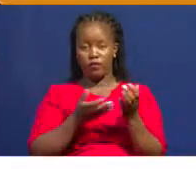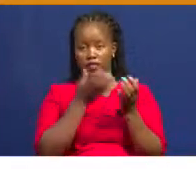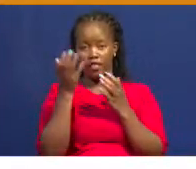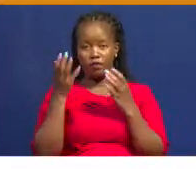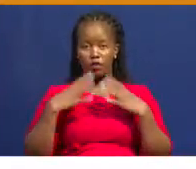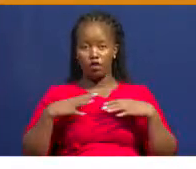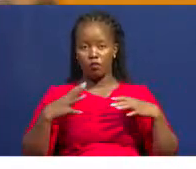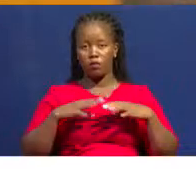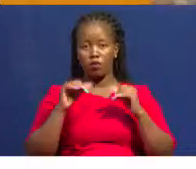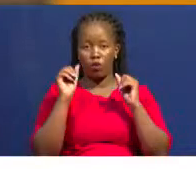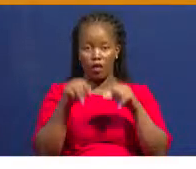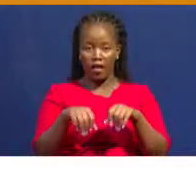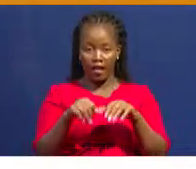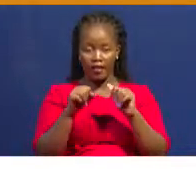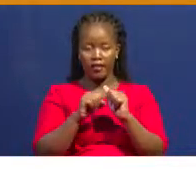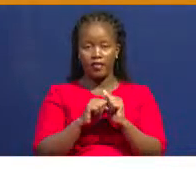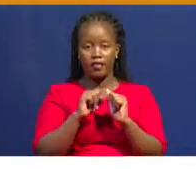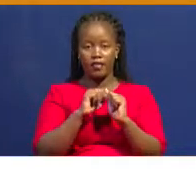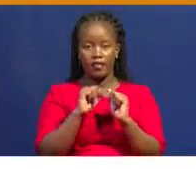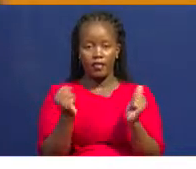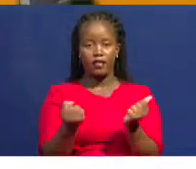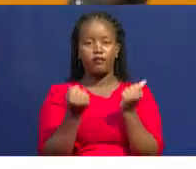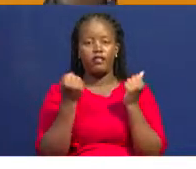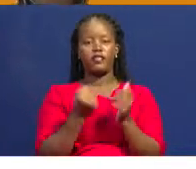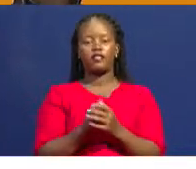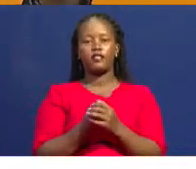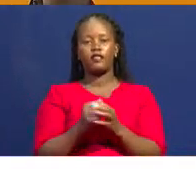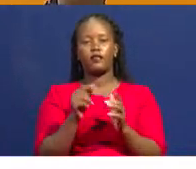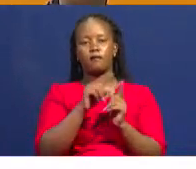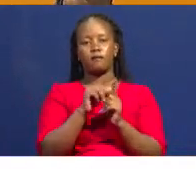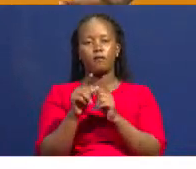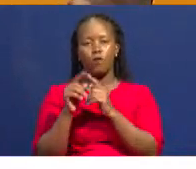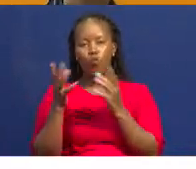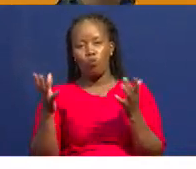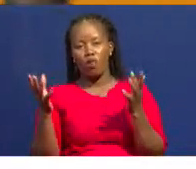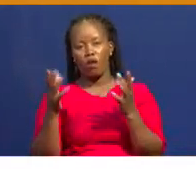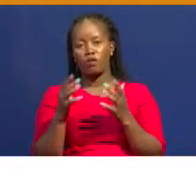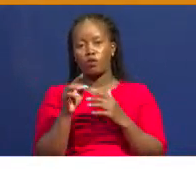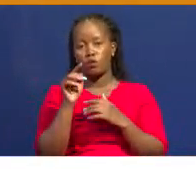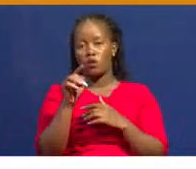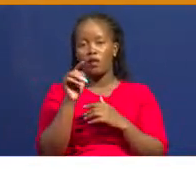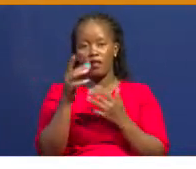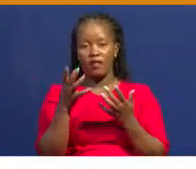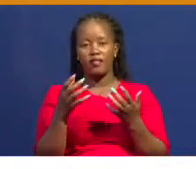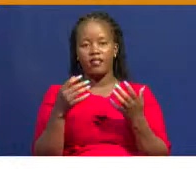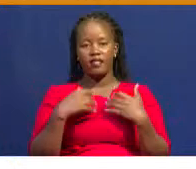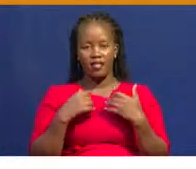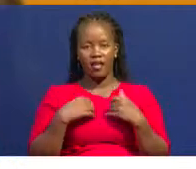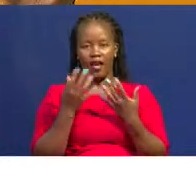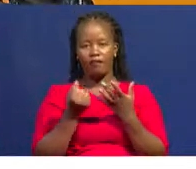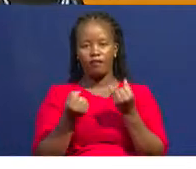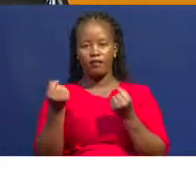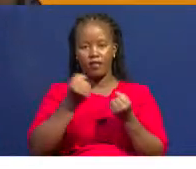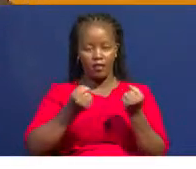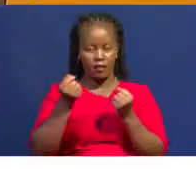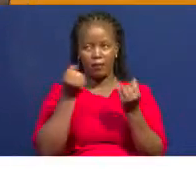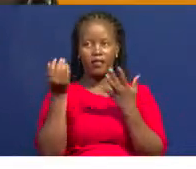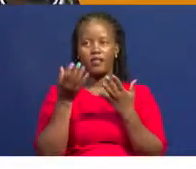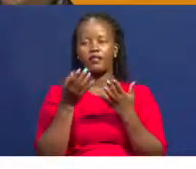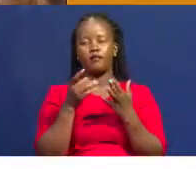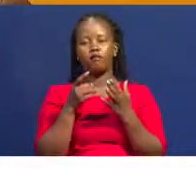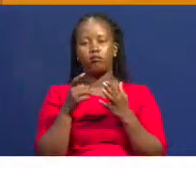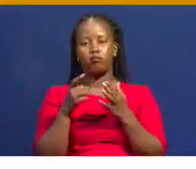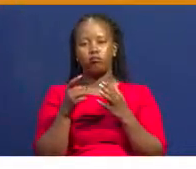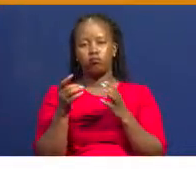another safely. That's why we talk of, I know it's a Road Safety Association, they deal with speed limiters. The speed limiter